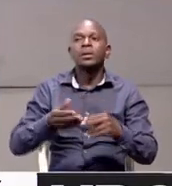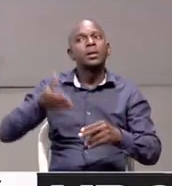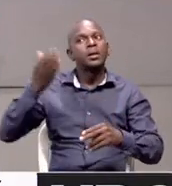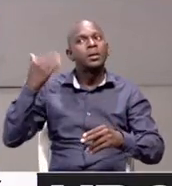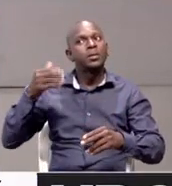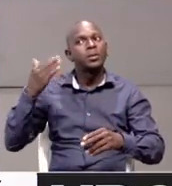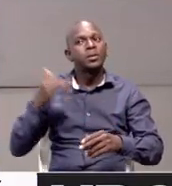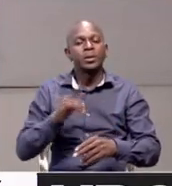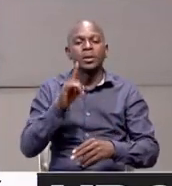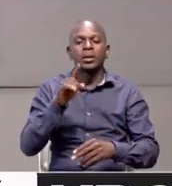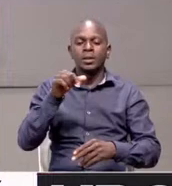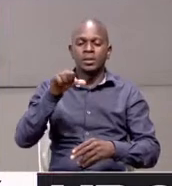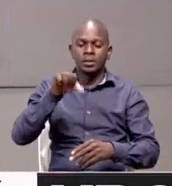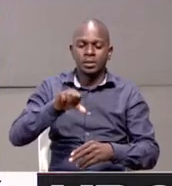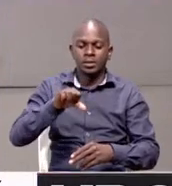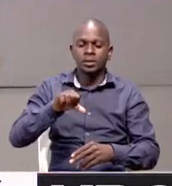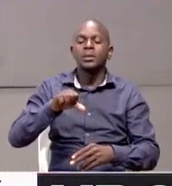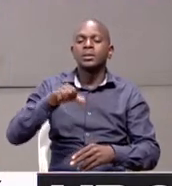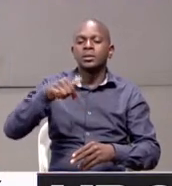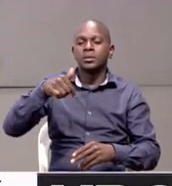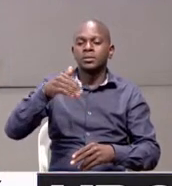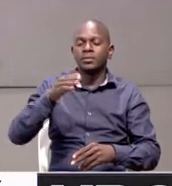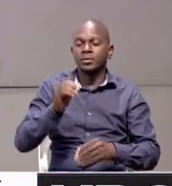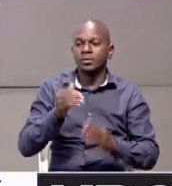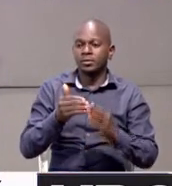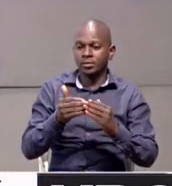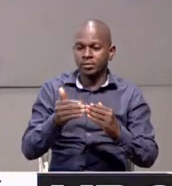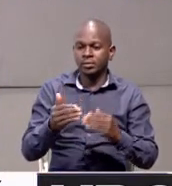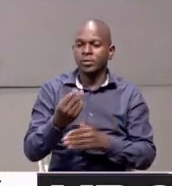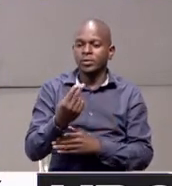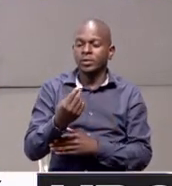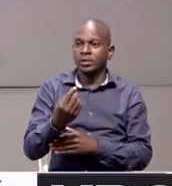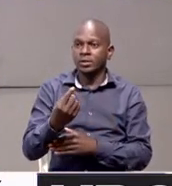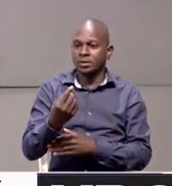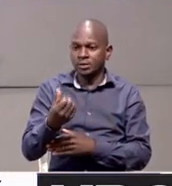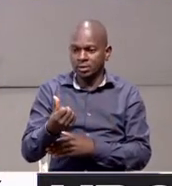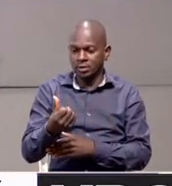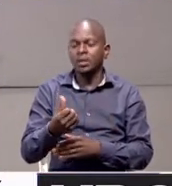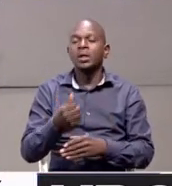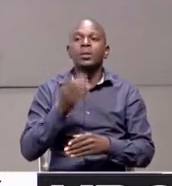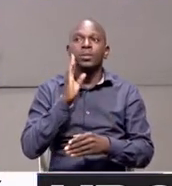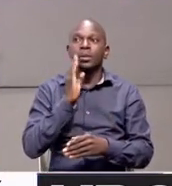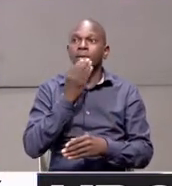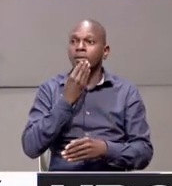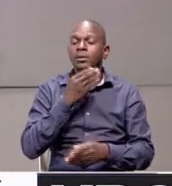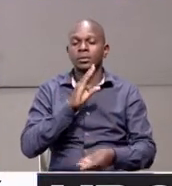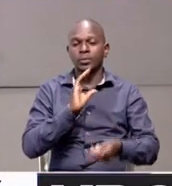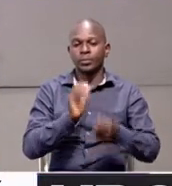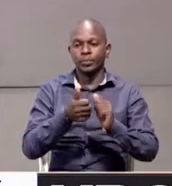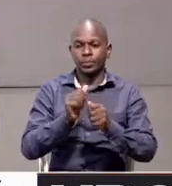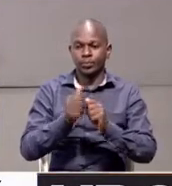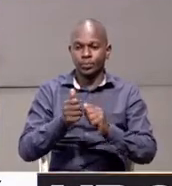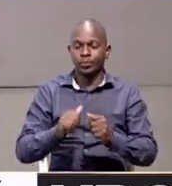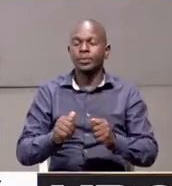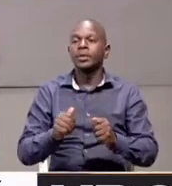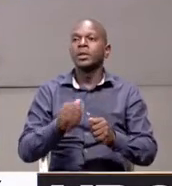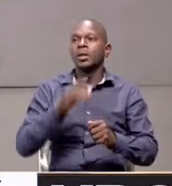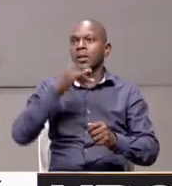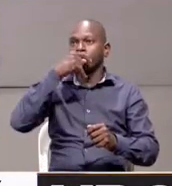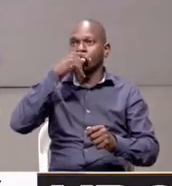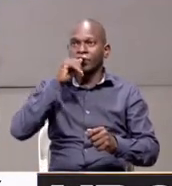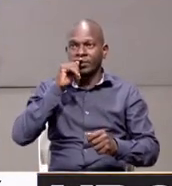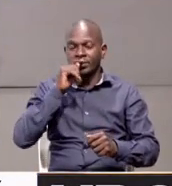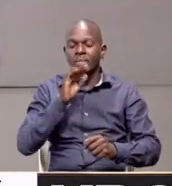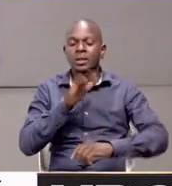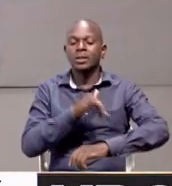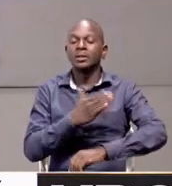in 1970s till 2016 general elections, when Mbabazi contested against Museveni. Museveni being